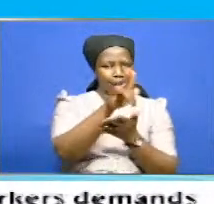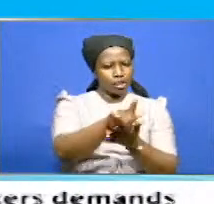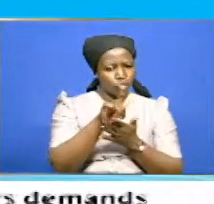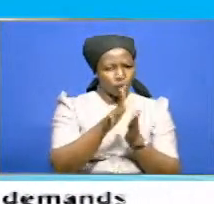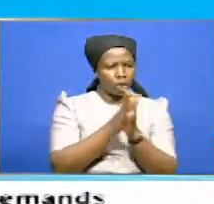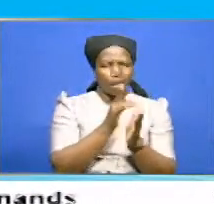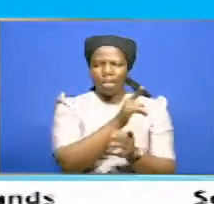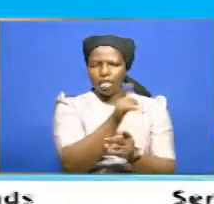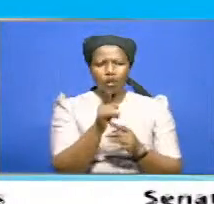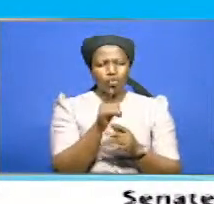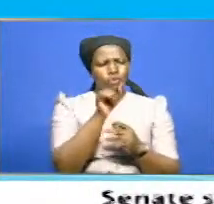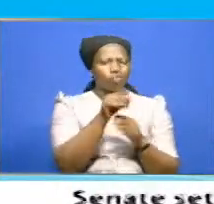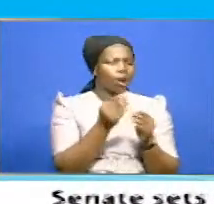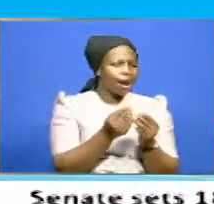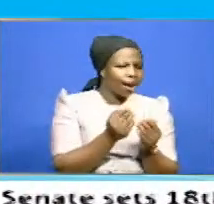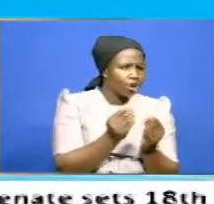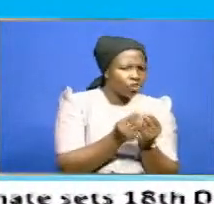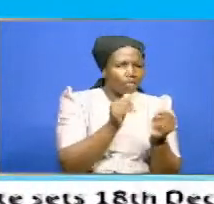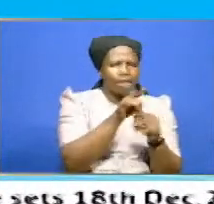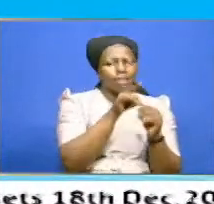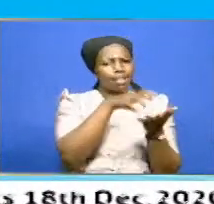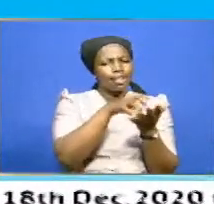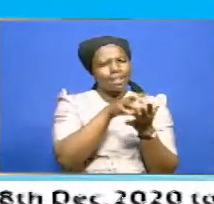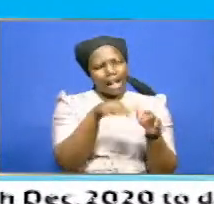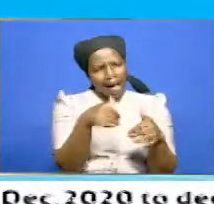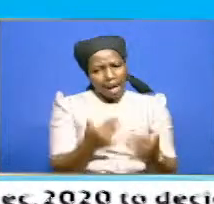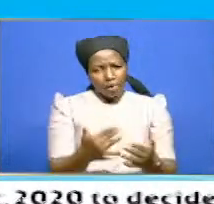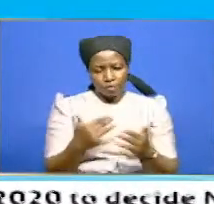these cases? As I said earlier,